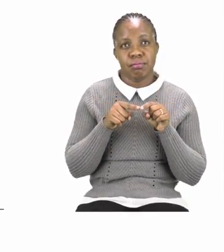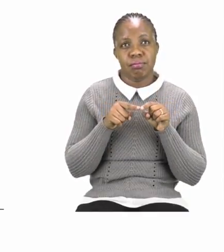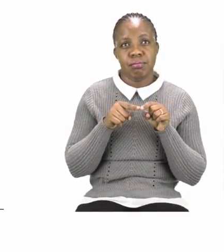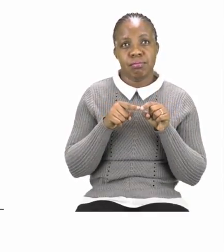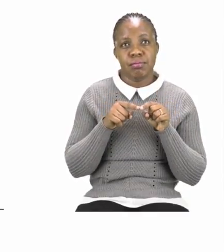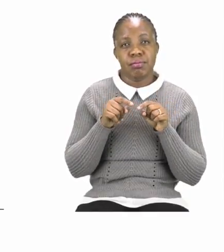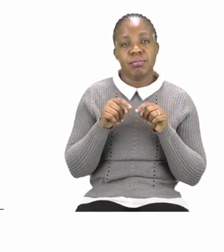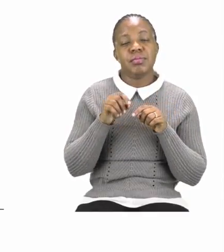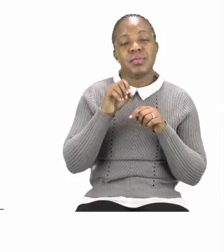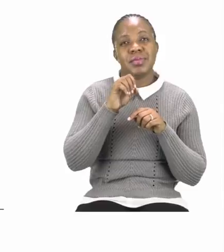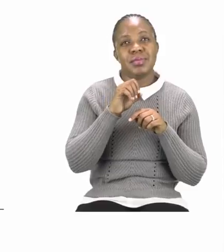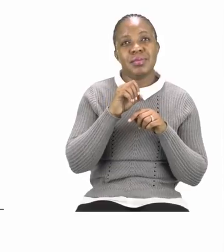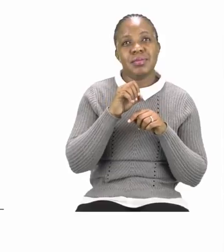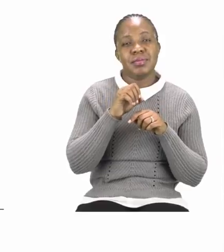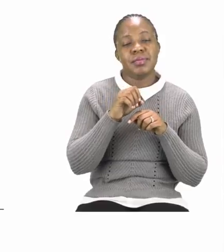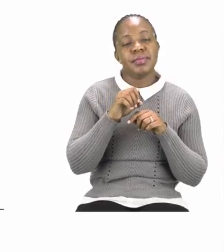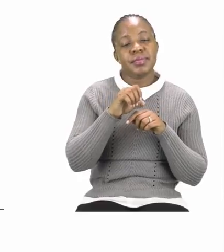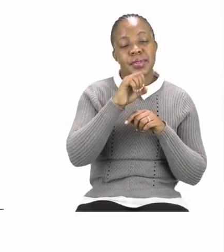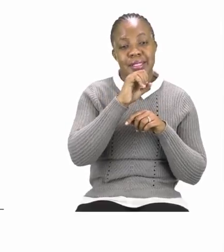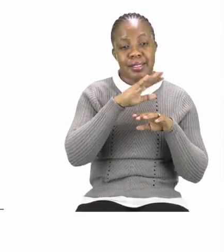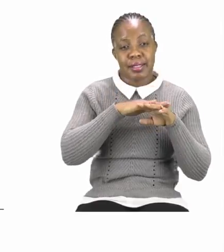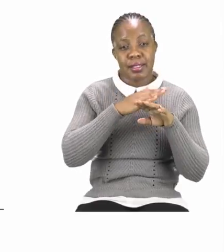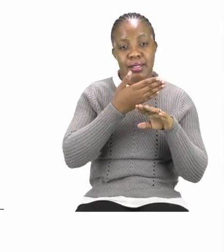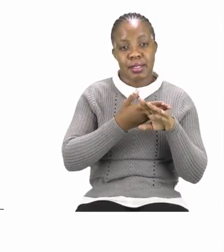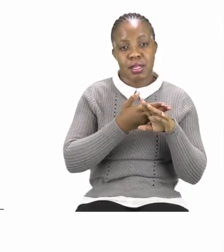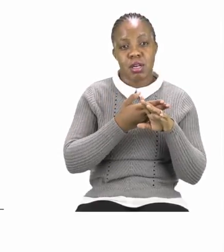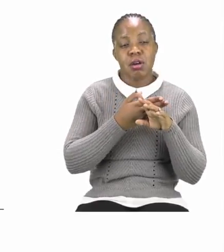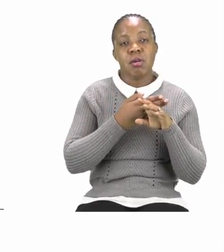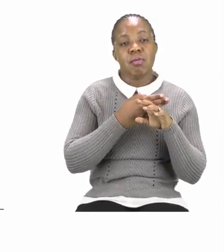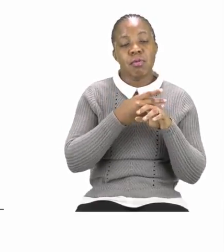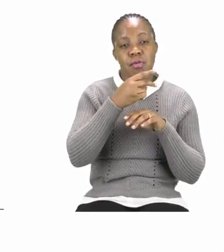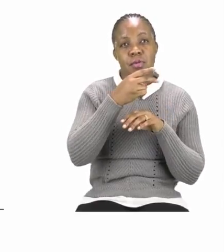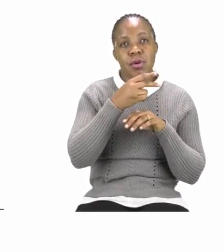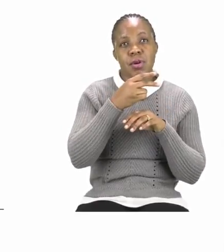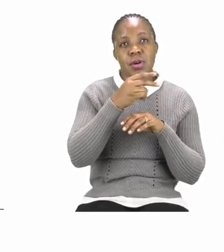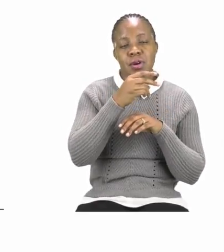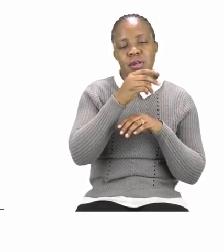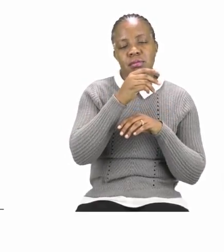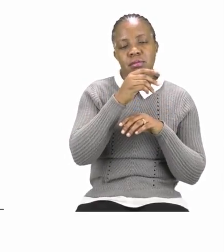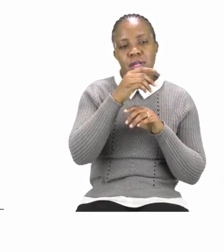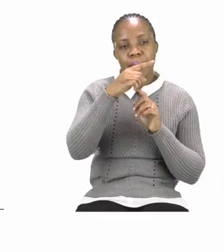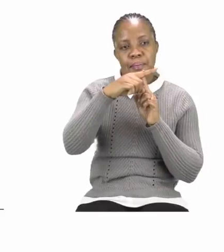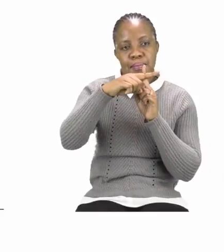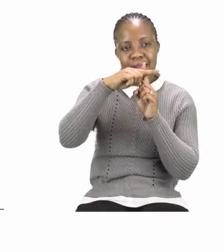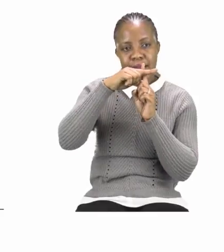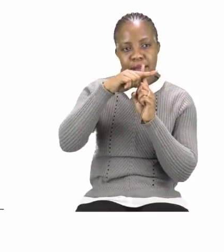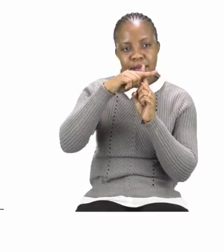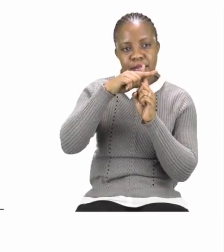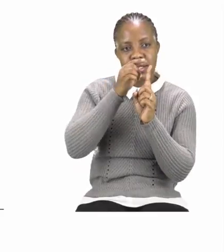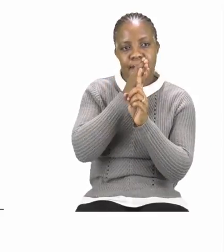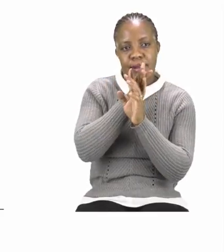sign, then we count on. So we are going to take away for number